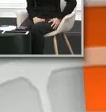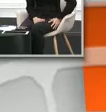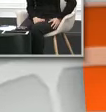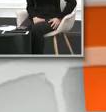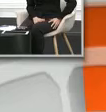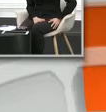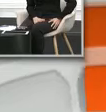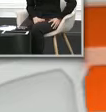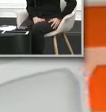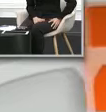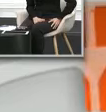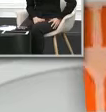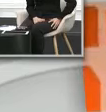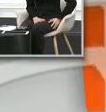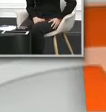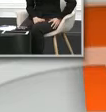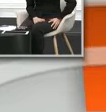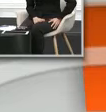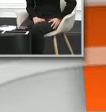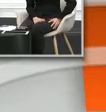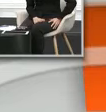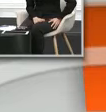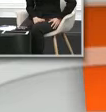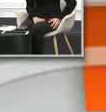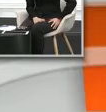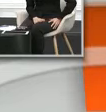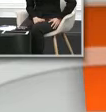list, and it virtually succeeded.